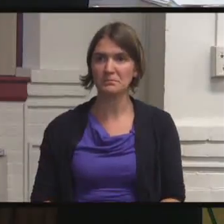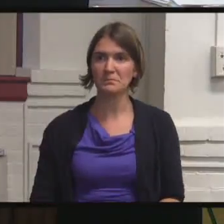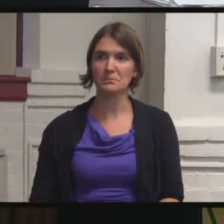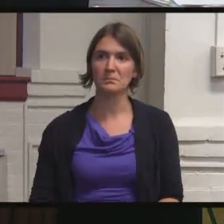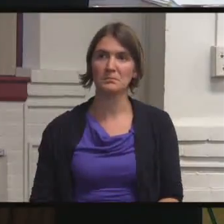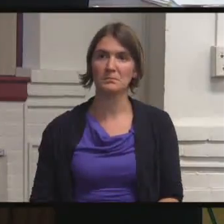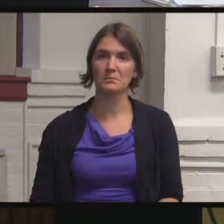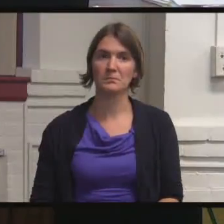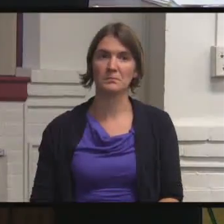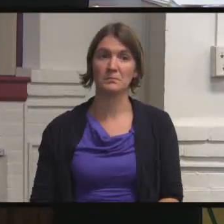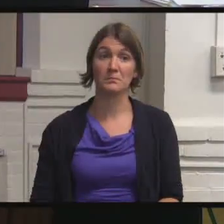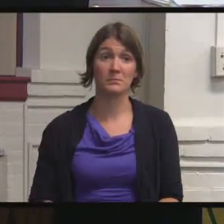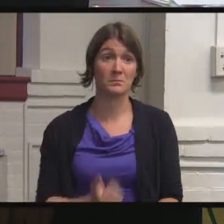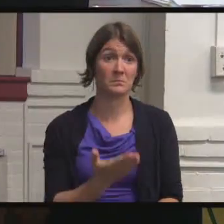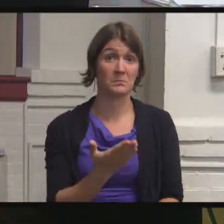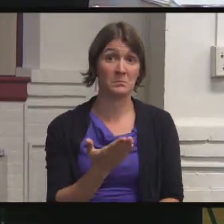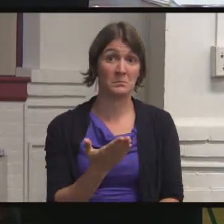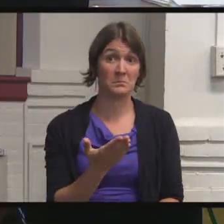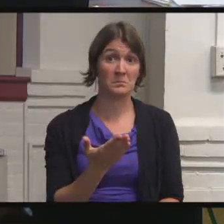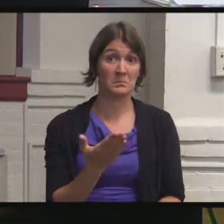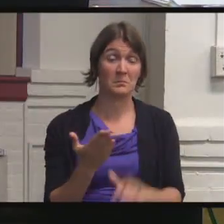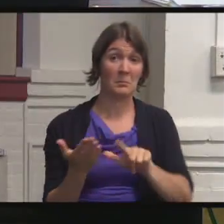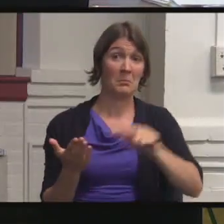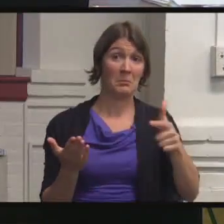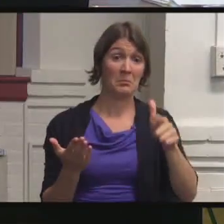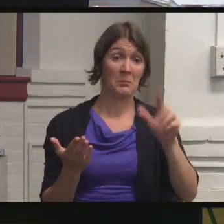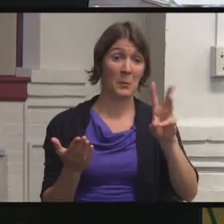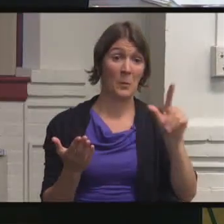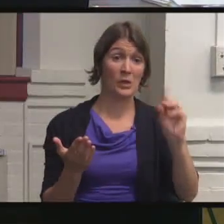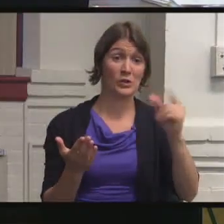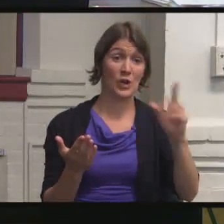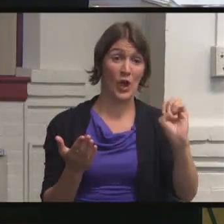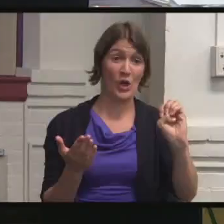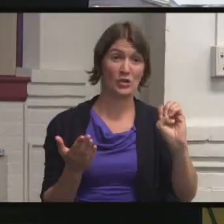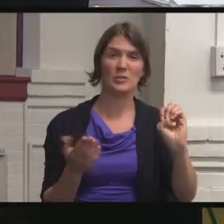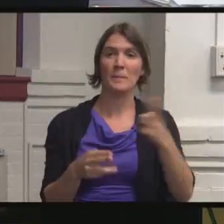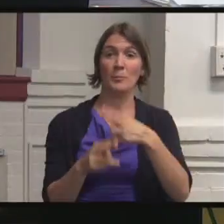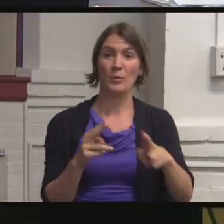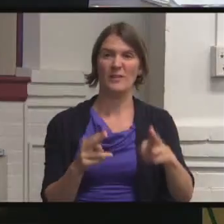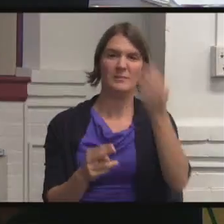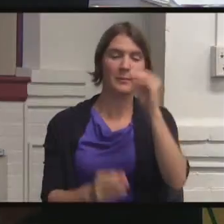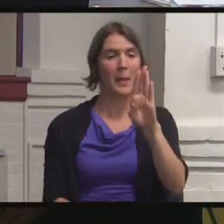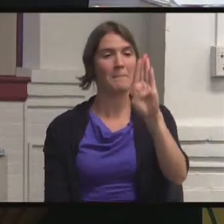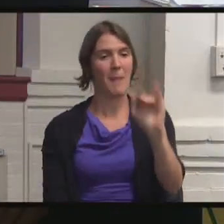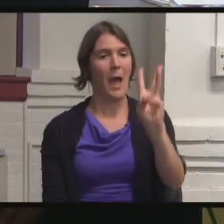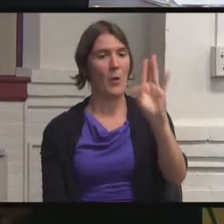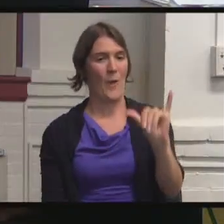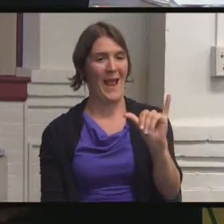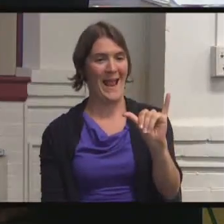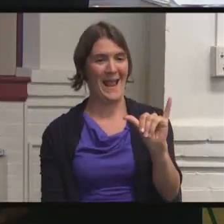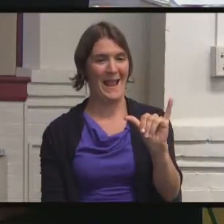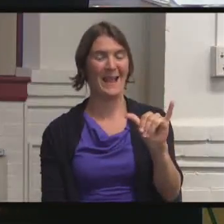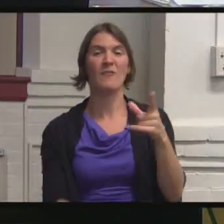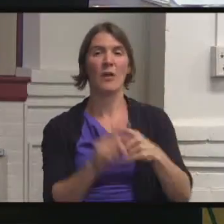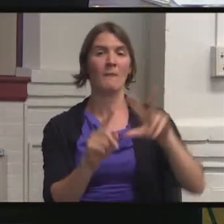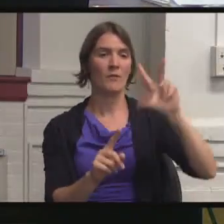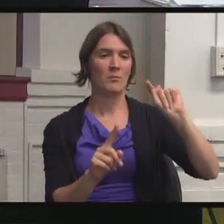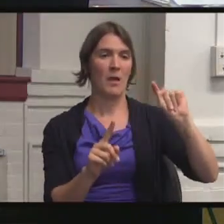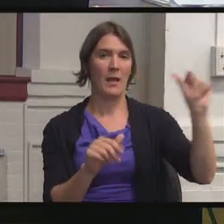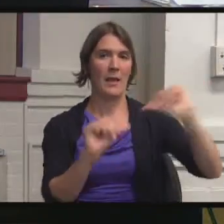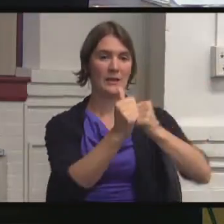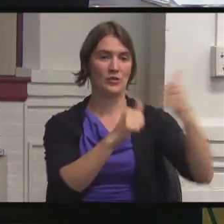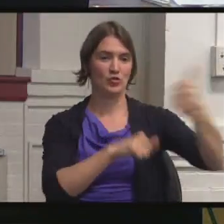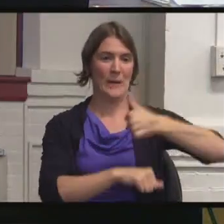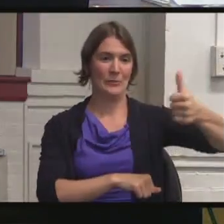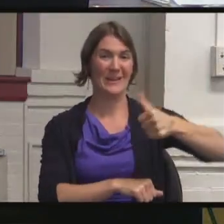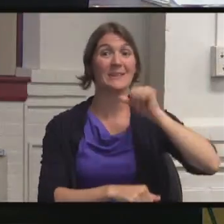So I'm happy for you to respond. Just respond briefly. The other thing about byways, and V-Trans is the one that's told us this, is a byway is not